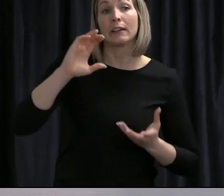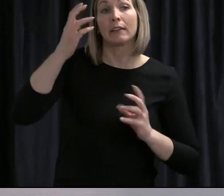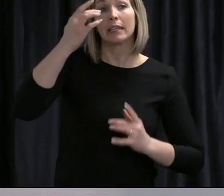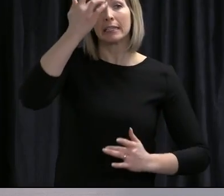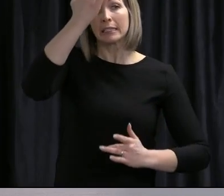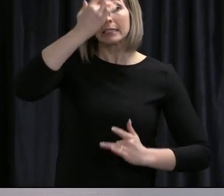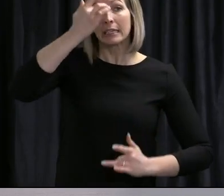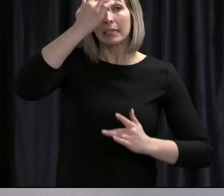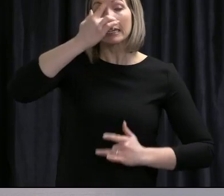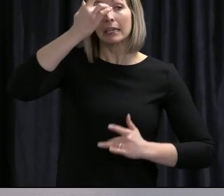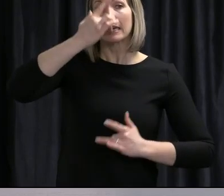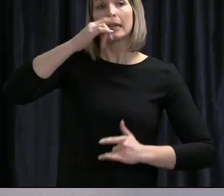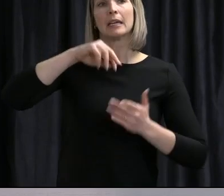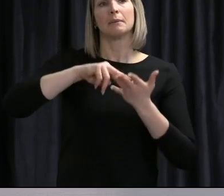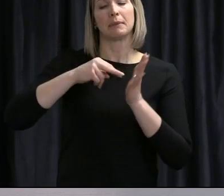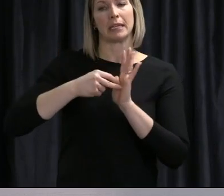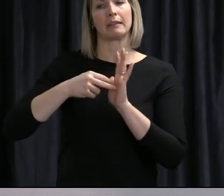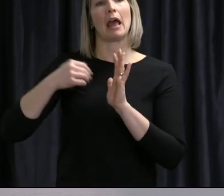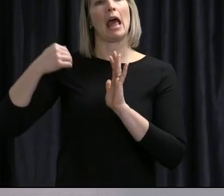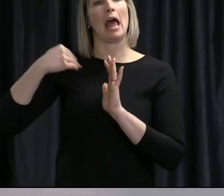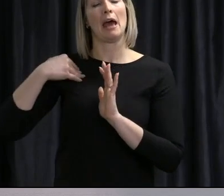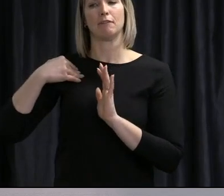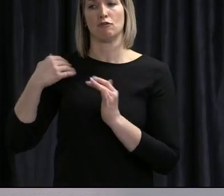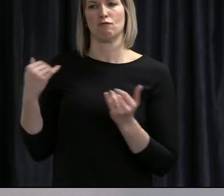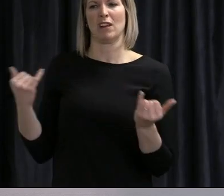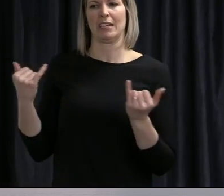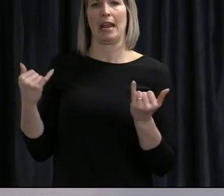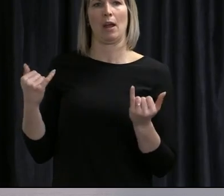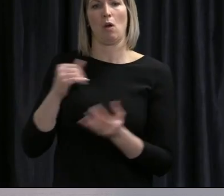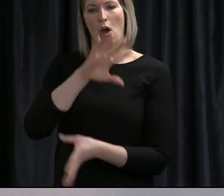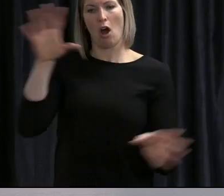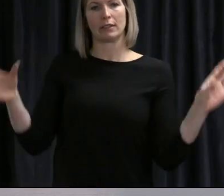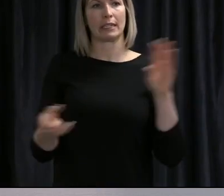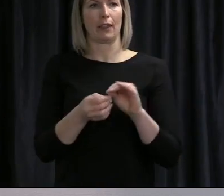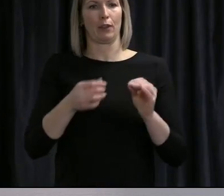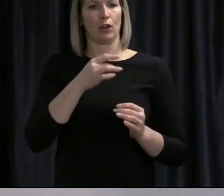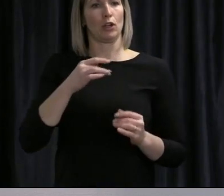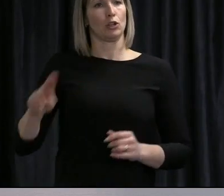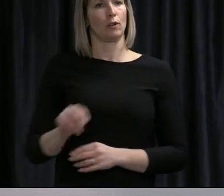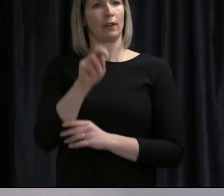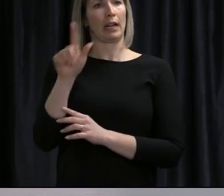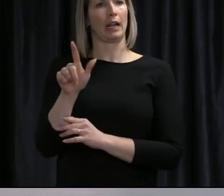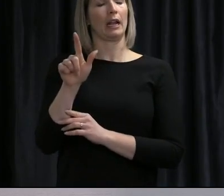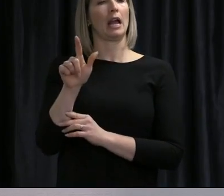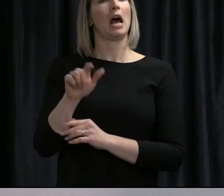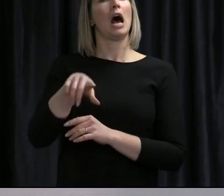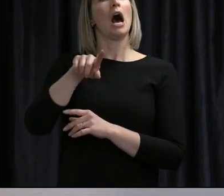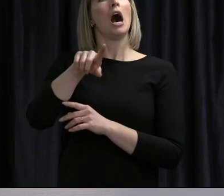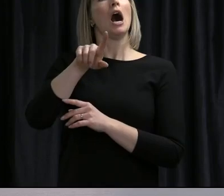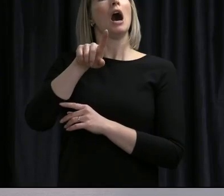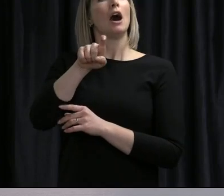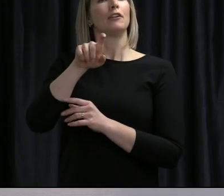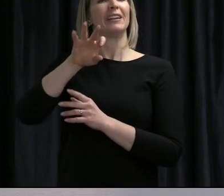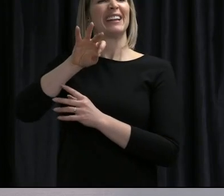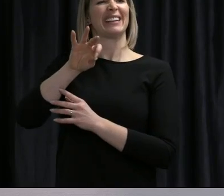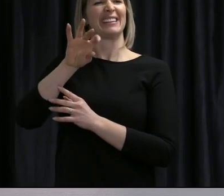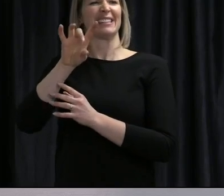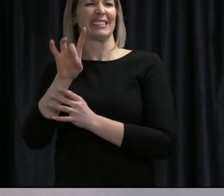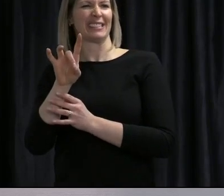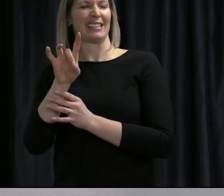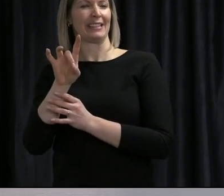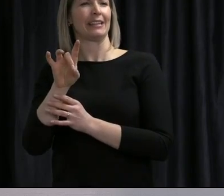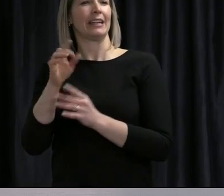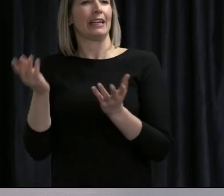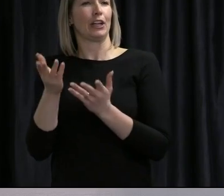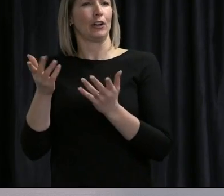symptoms. We have 156 ventilators in the province at the moment and 98 intensive care beds. Just tell us a bit more about this joint